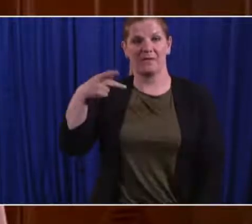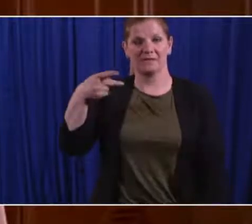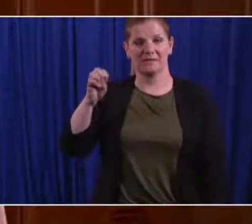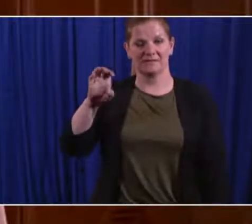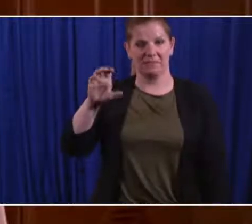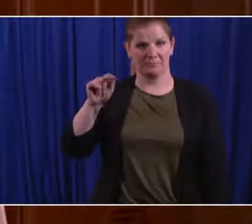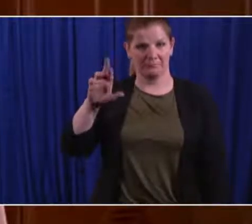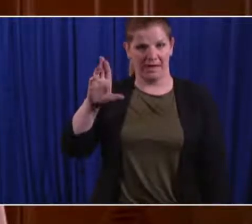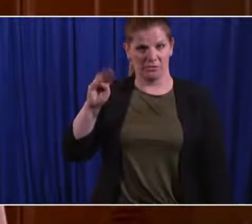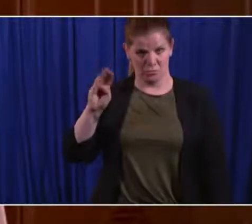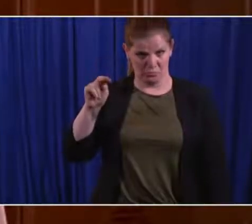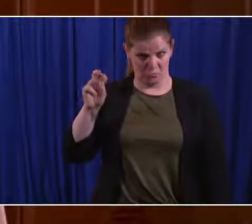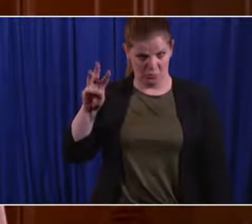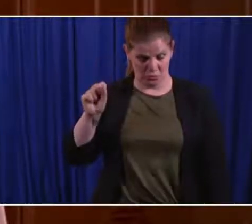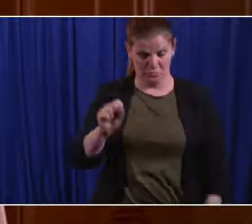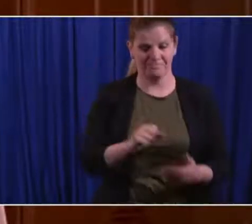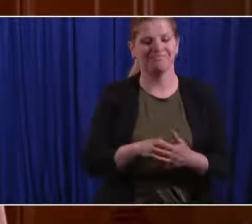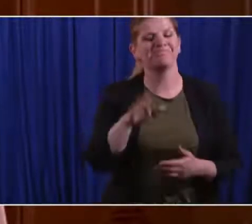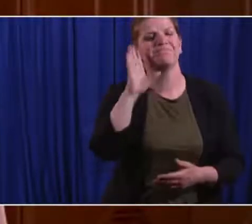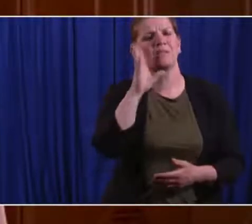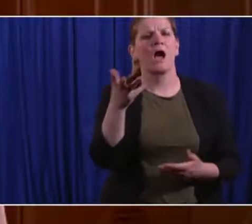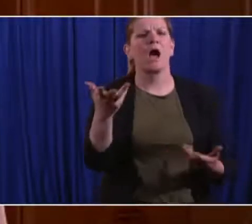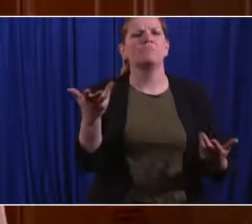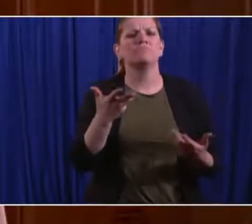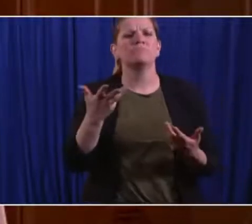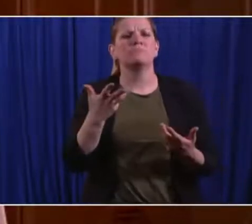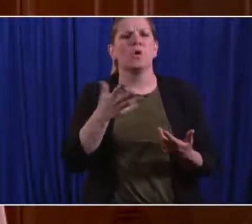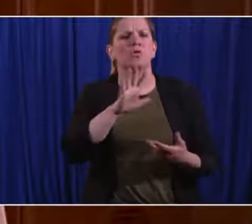is for vaccinating the prison population.